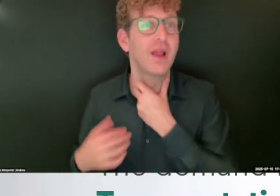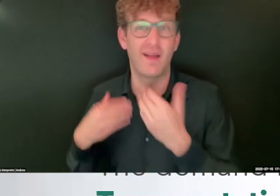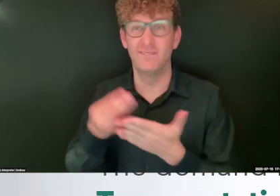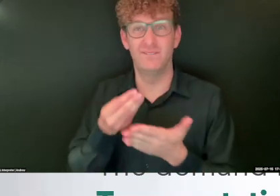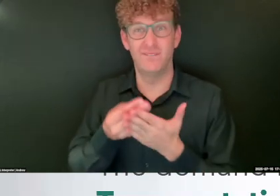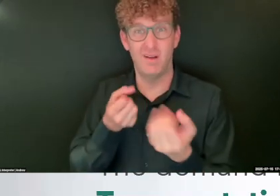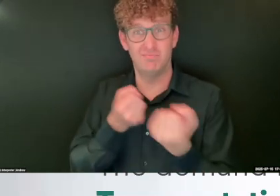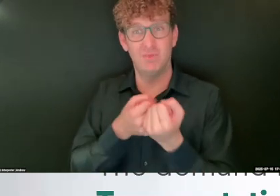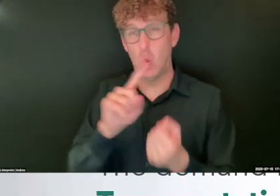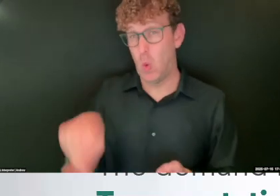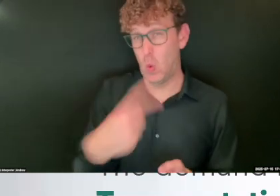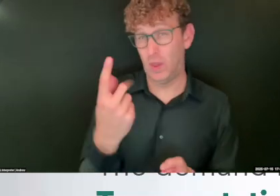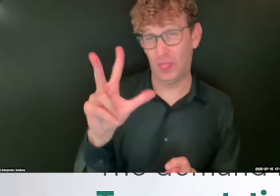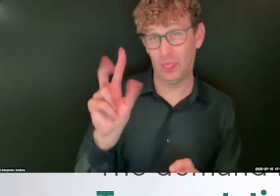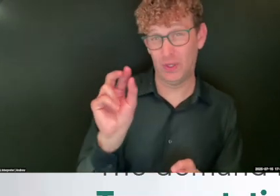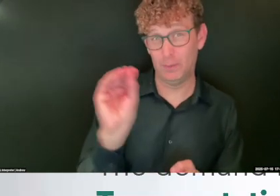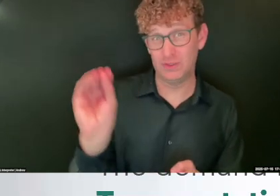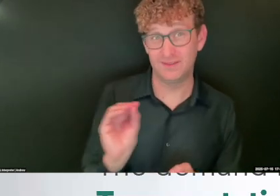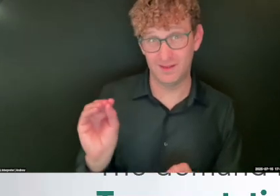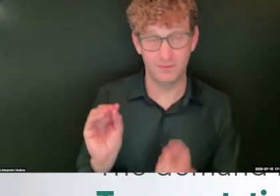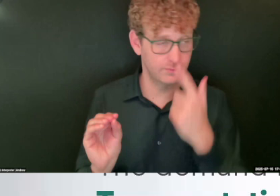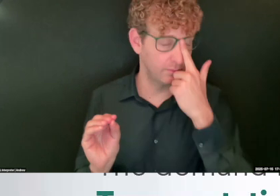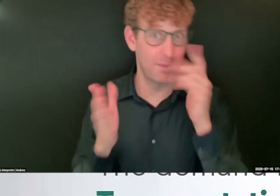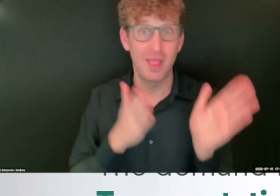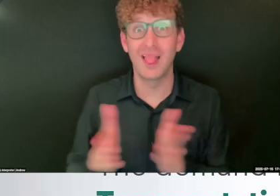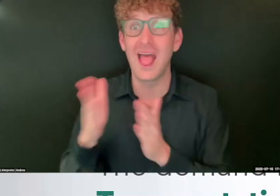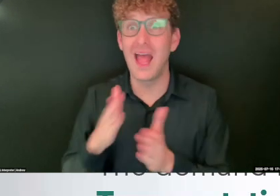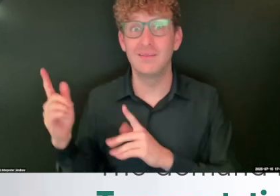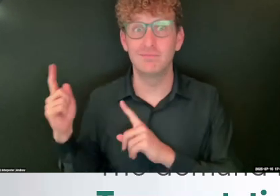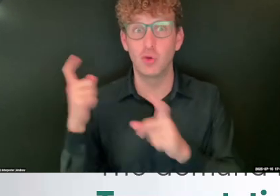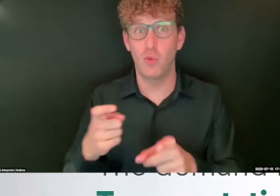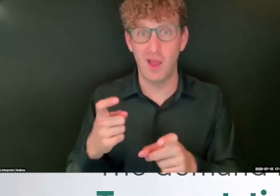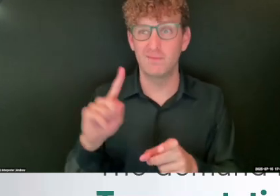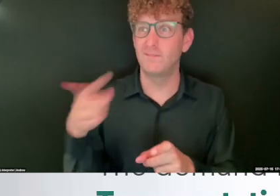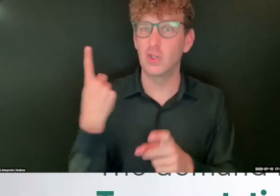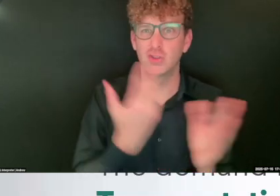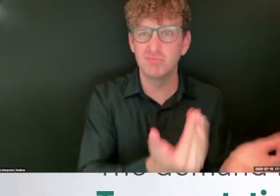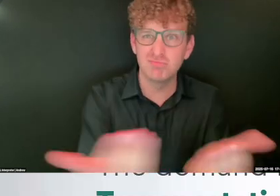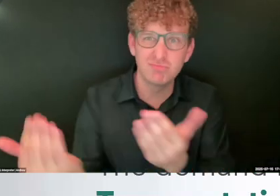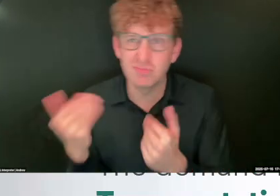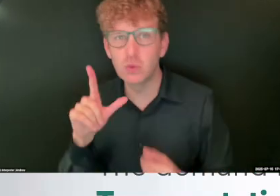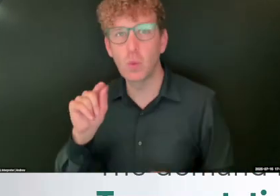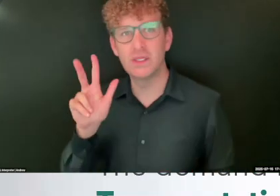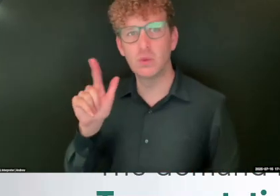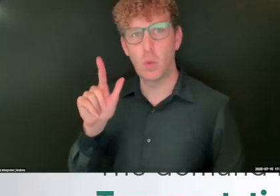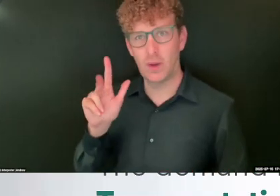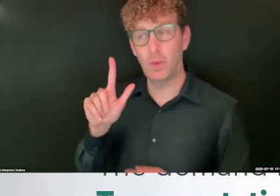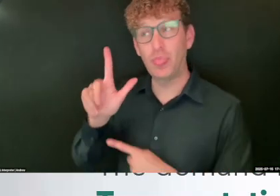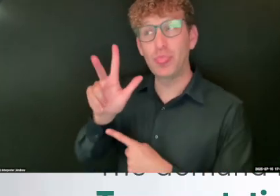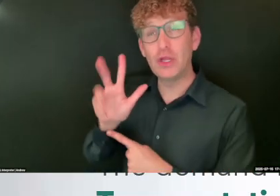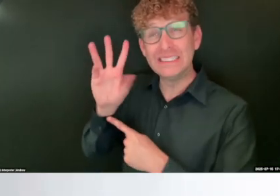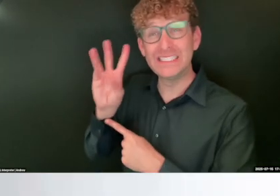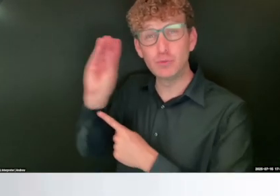in 2023, and only 36% of applications were able to be awarded grants. Next slide,